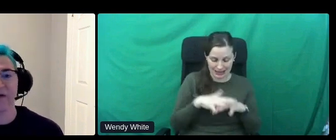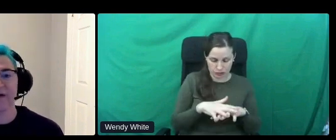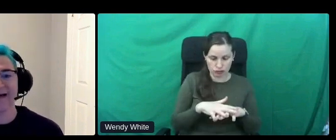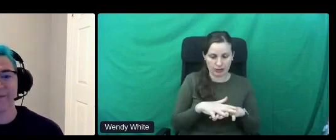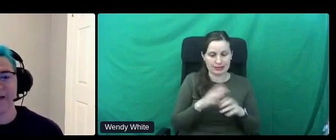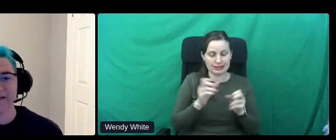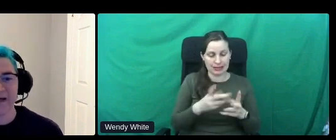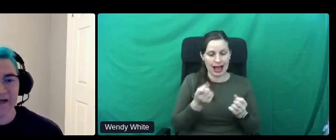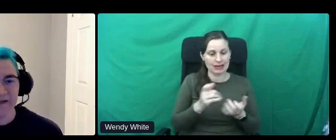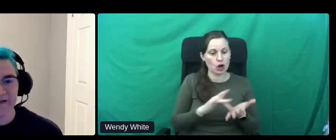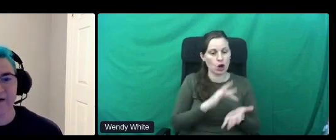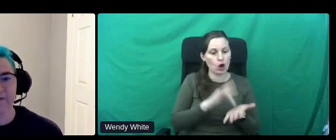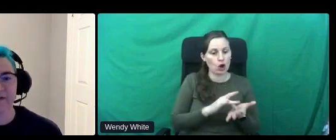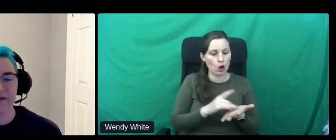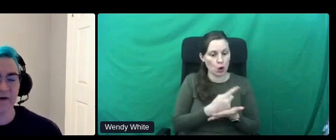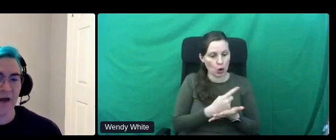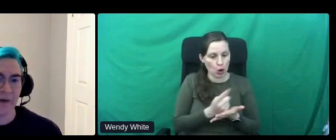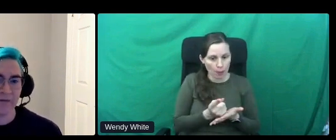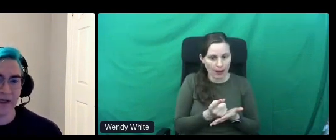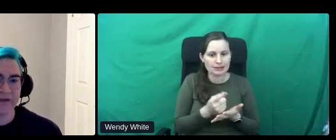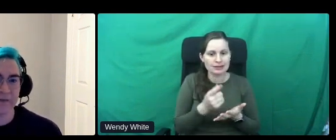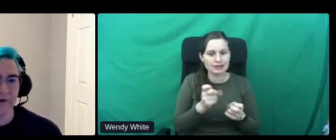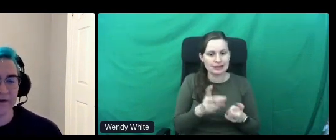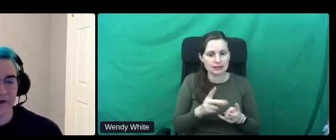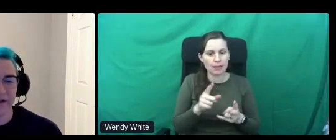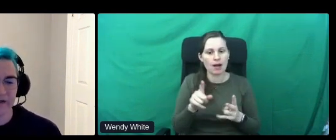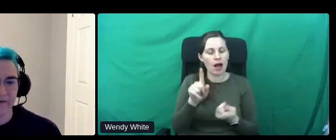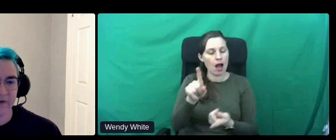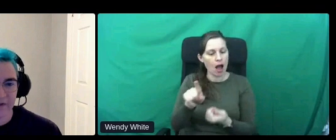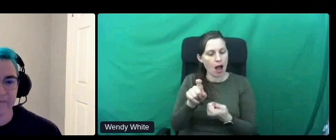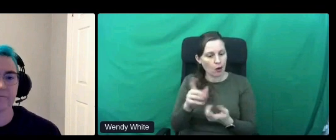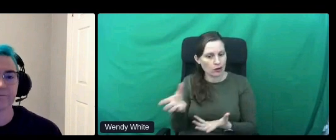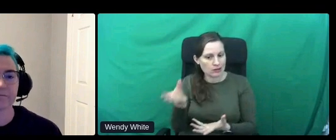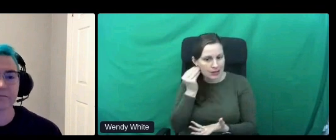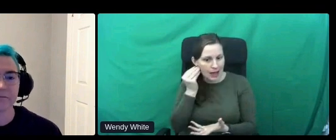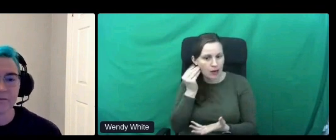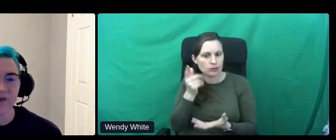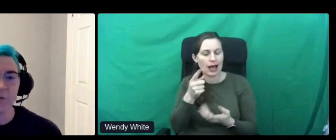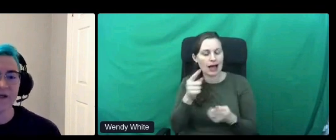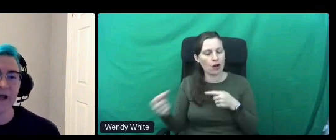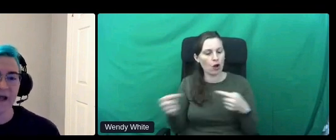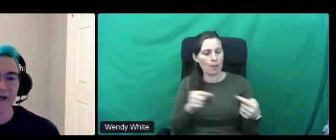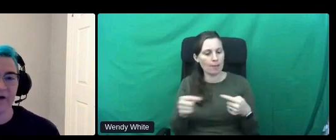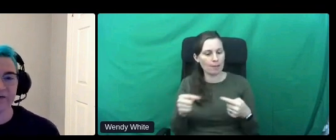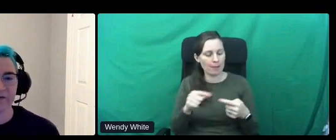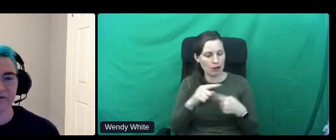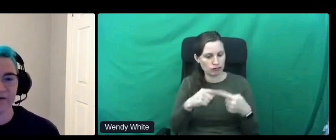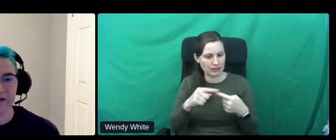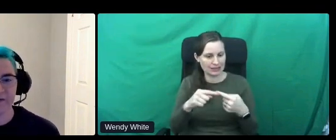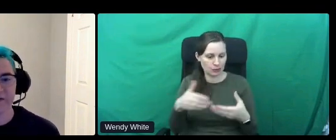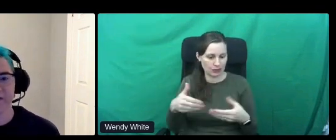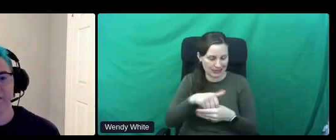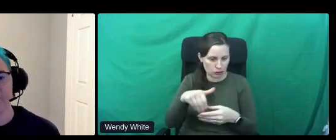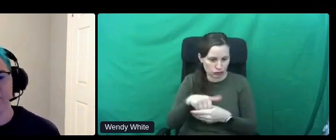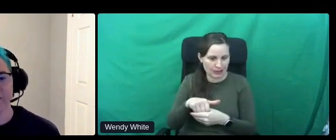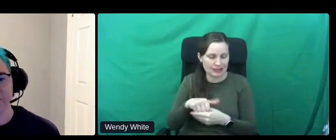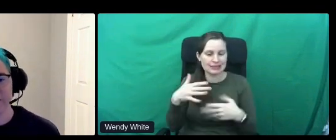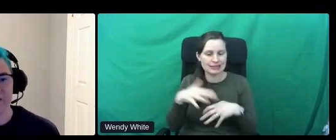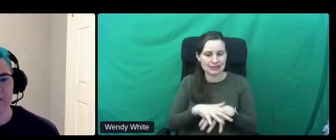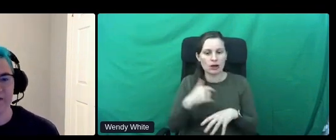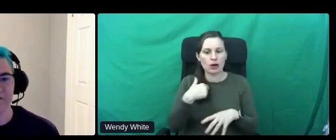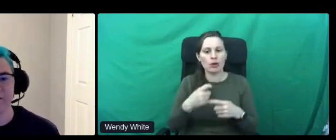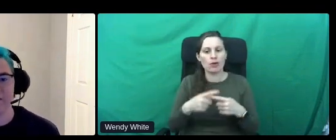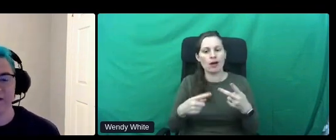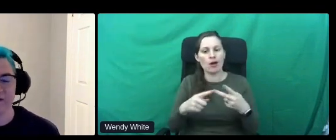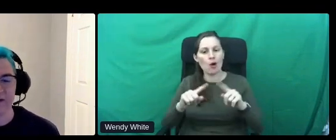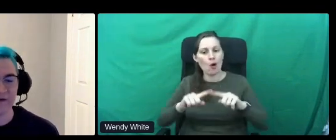system, base icon sounds, and our combat rings were integrated into everything. We had to add alternative layouts, boss